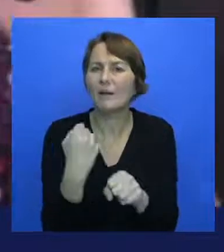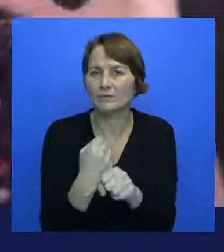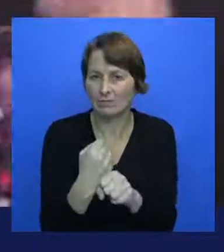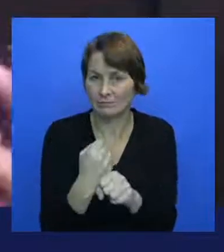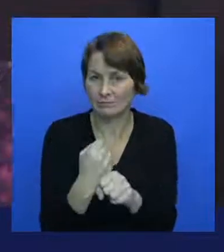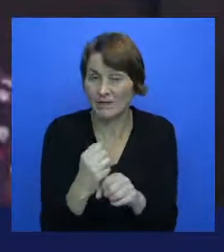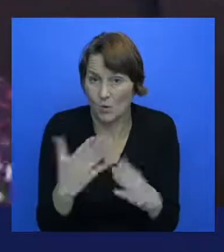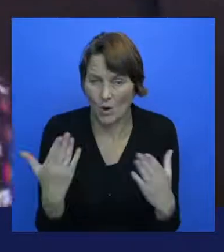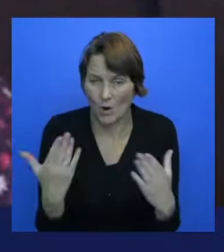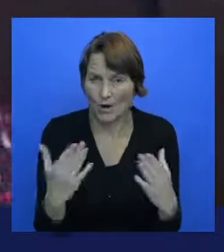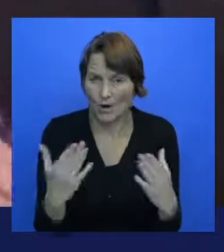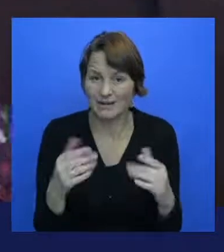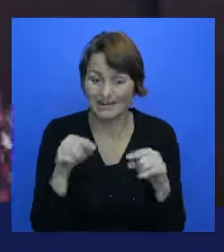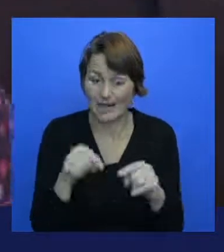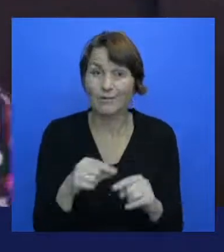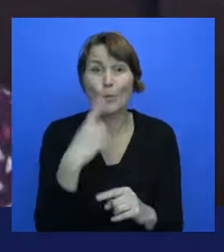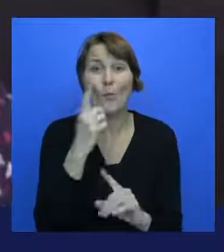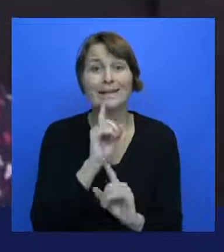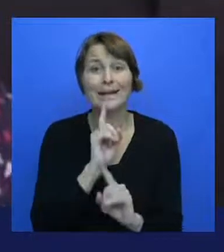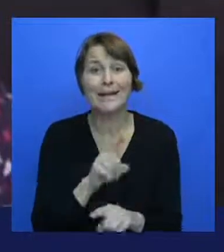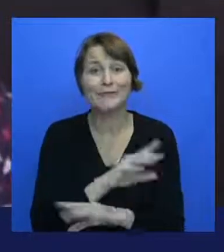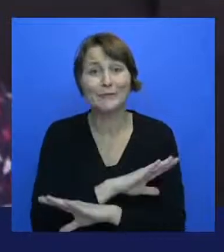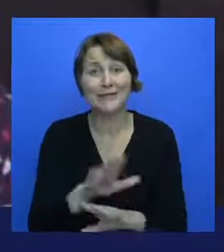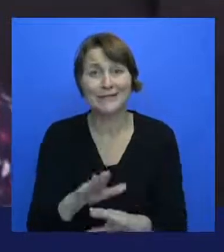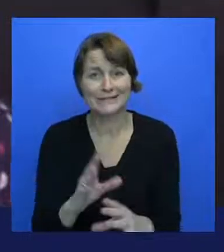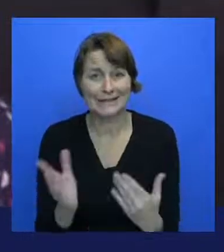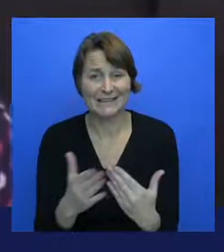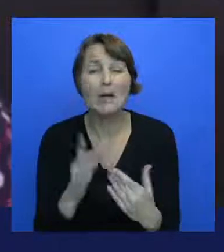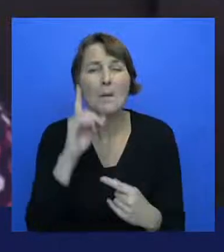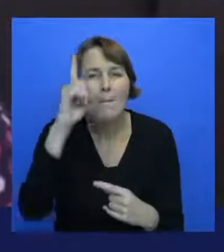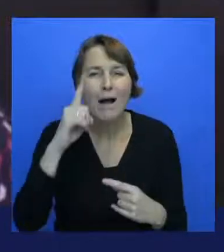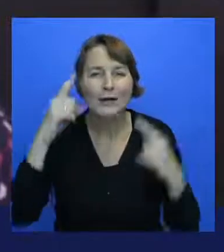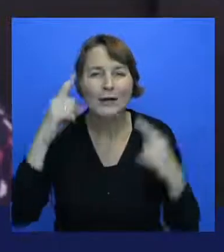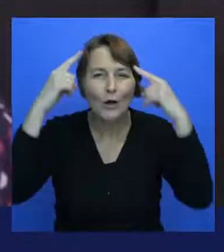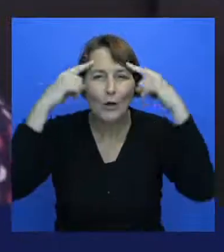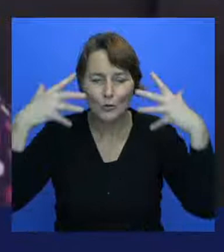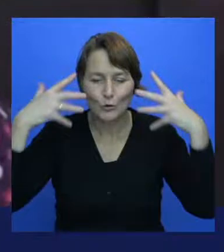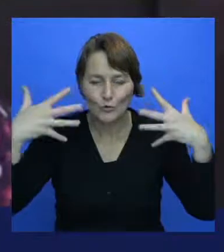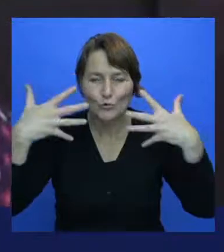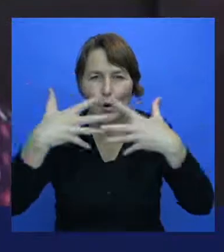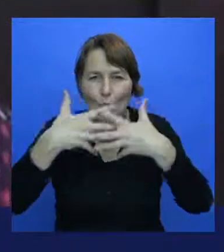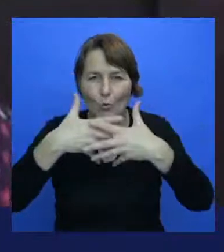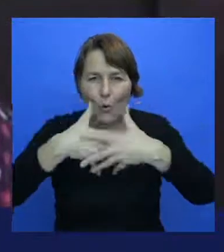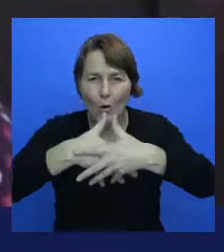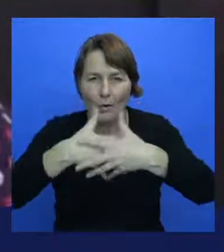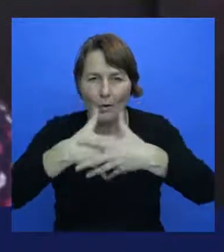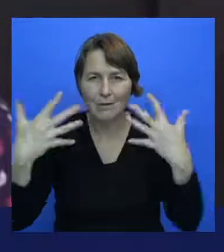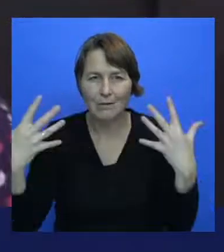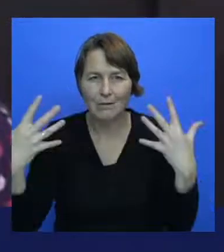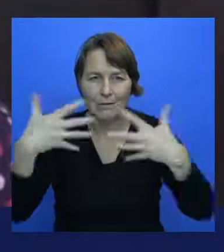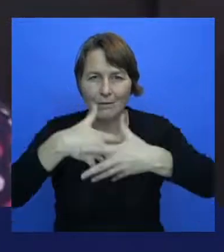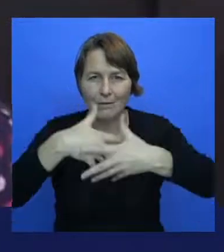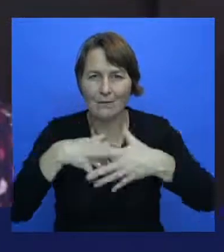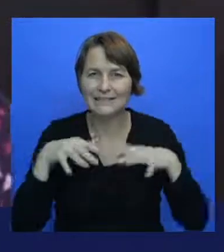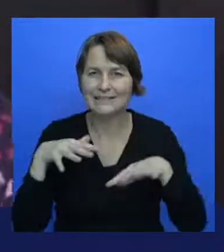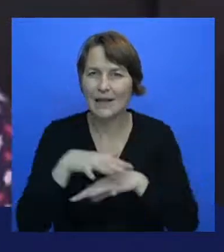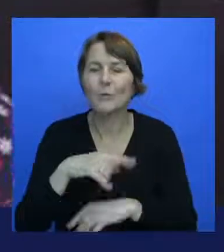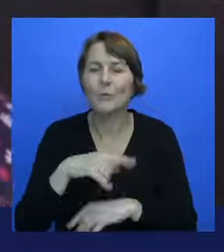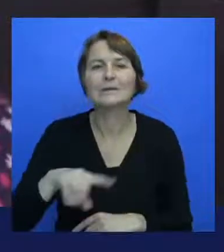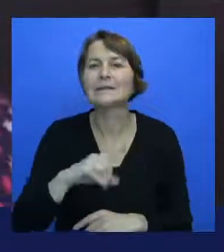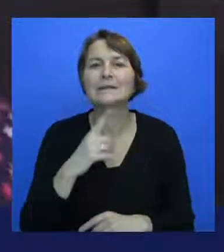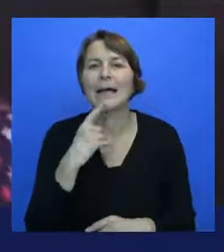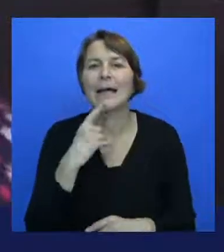a single answer. The thing about neural networks is that they are non-convex, complex shapes in